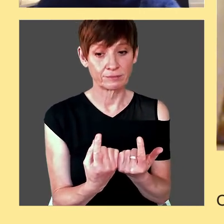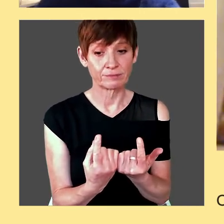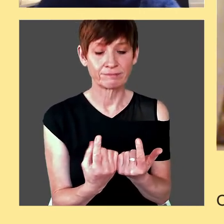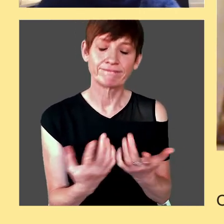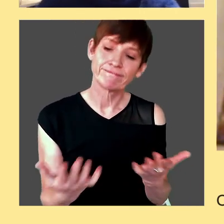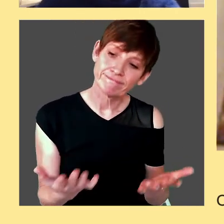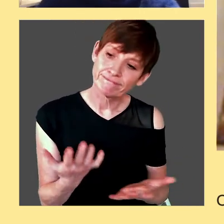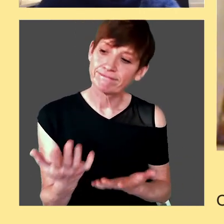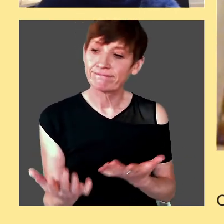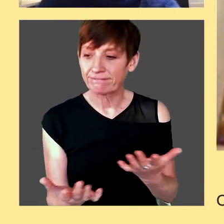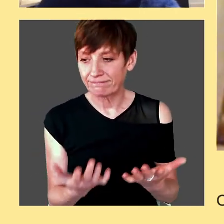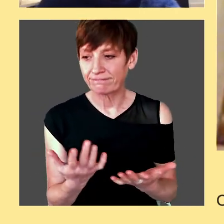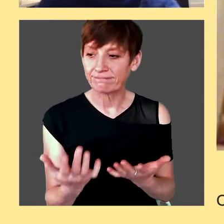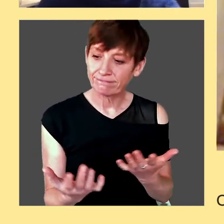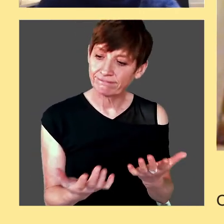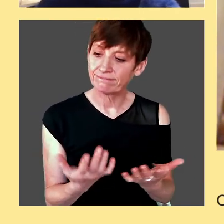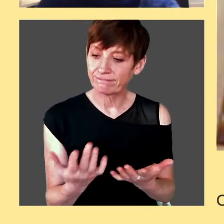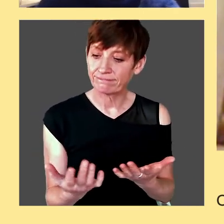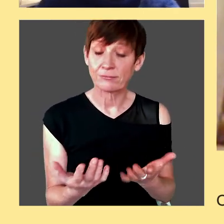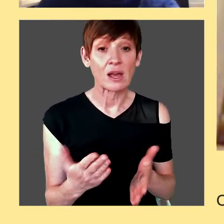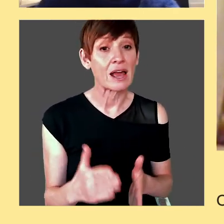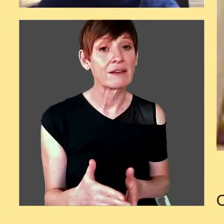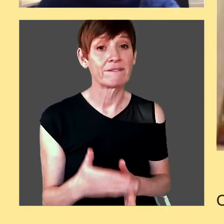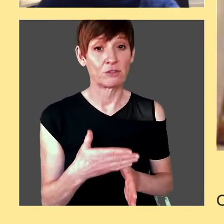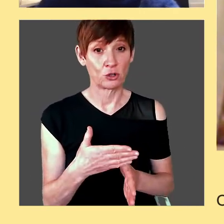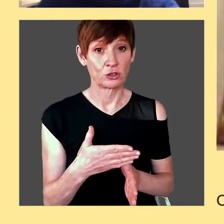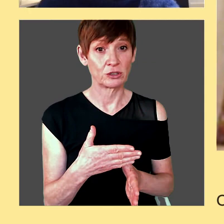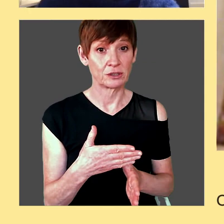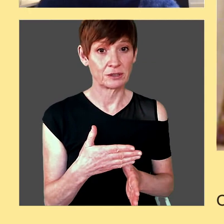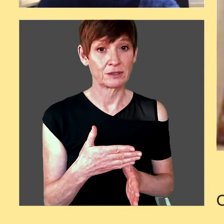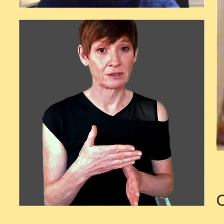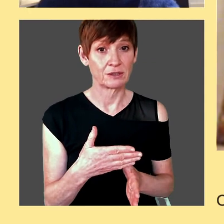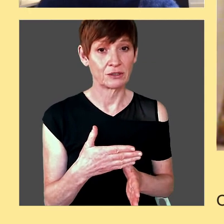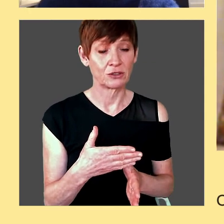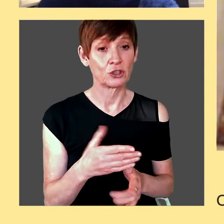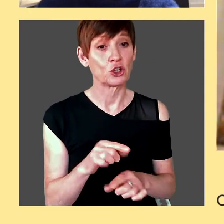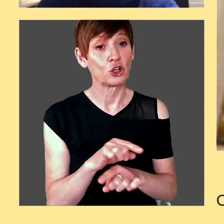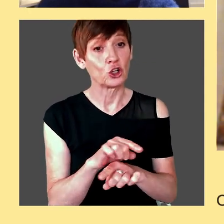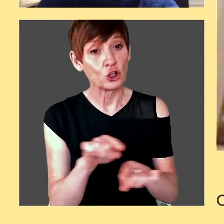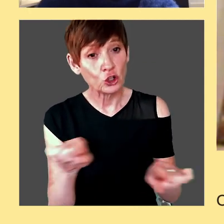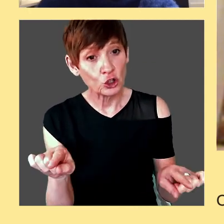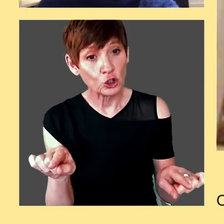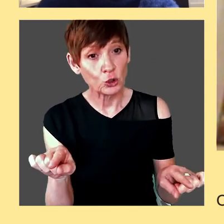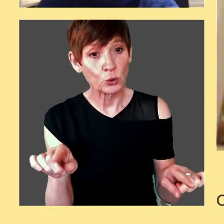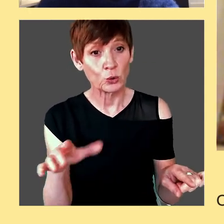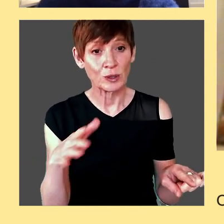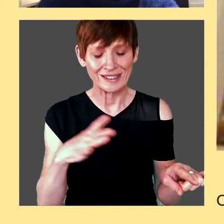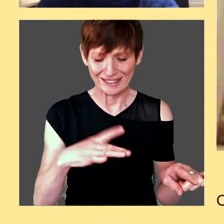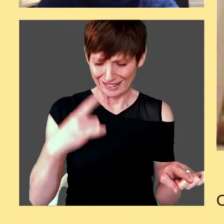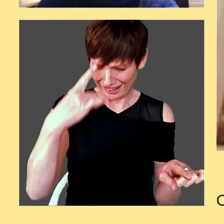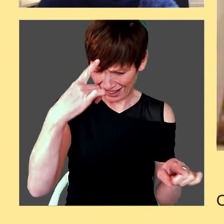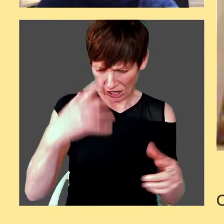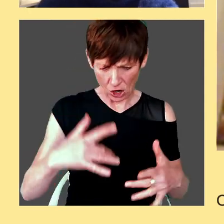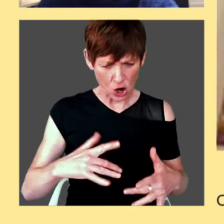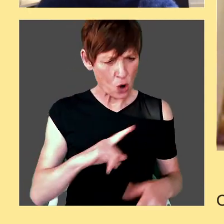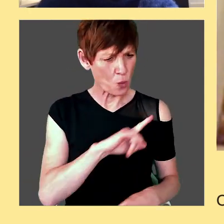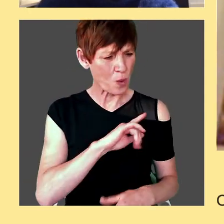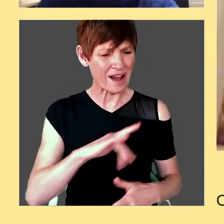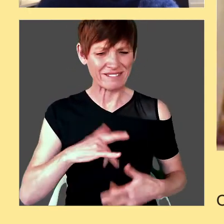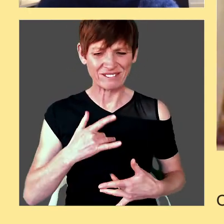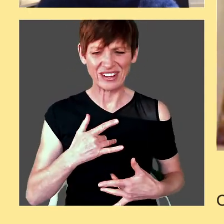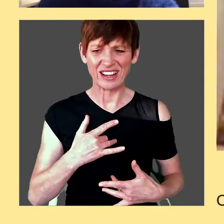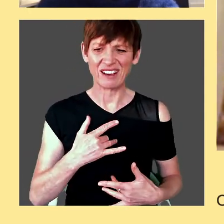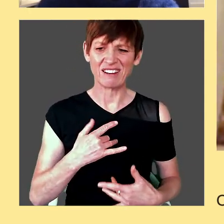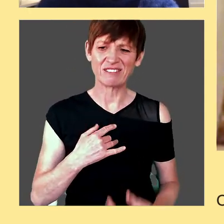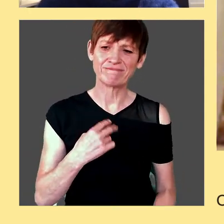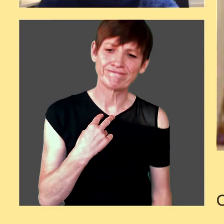because you at first you have to find out why you are in discouraged. You have to find the